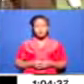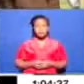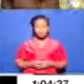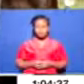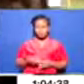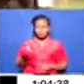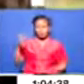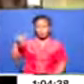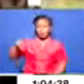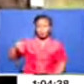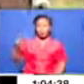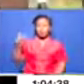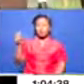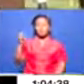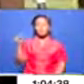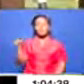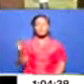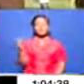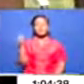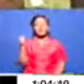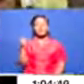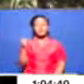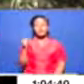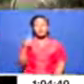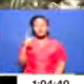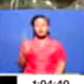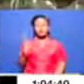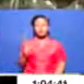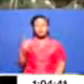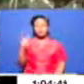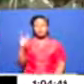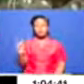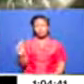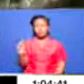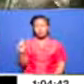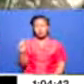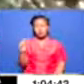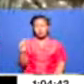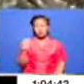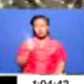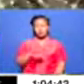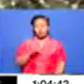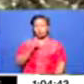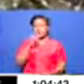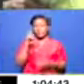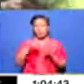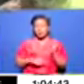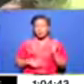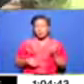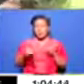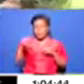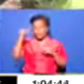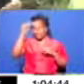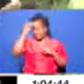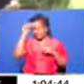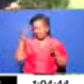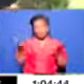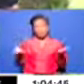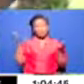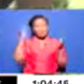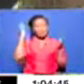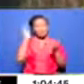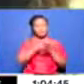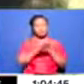Principal Secretary in the State Department of Broadcasting and Telecommunication, Esther Koimett, says that the government believes that the country has a